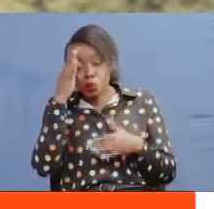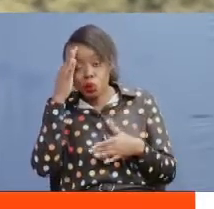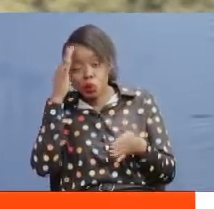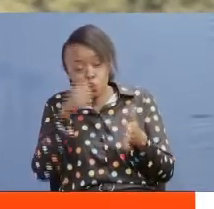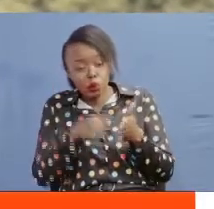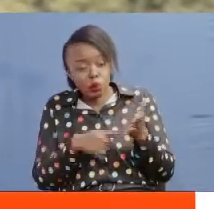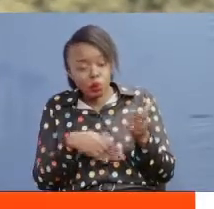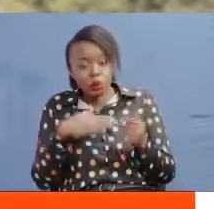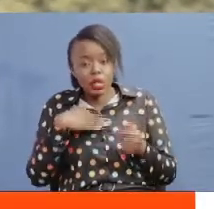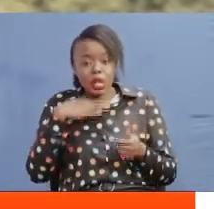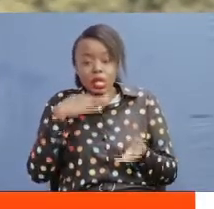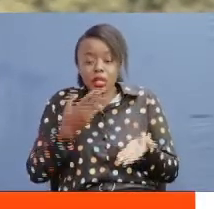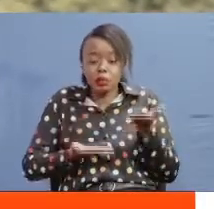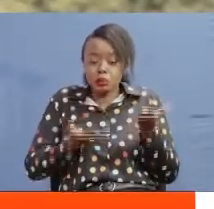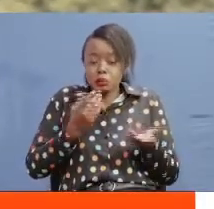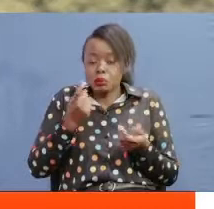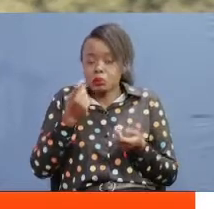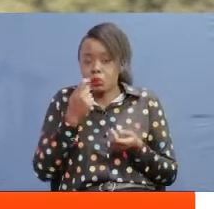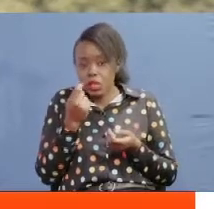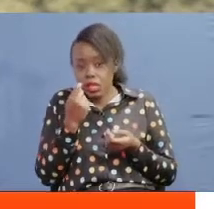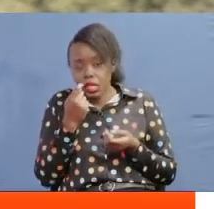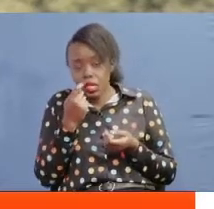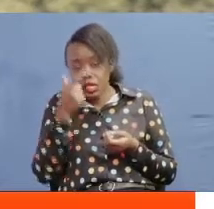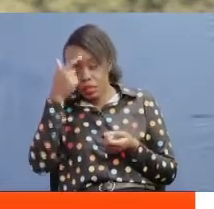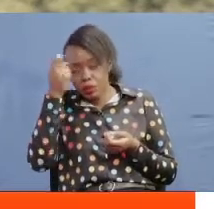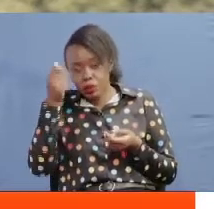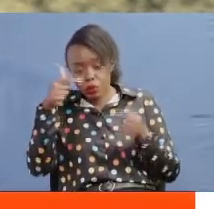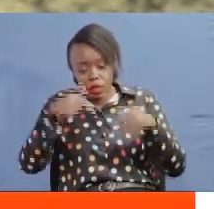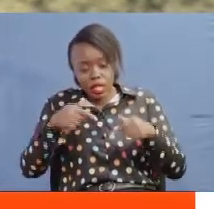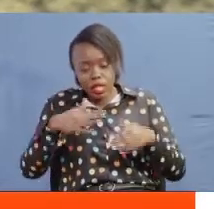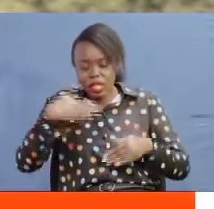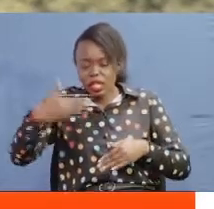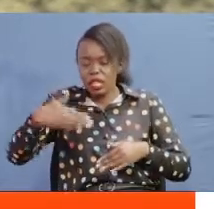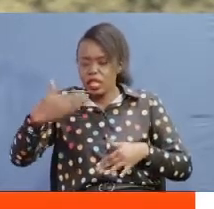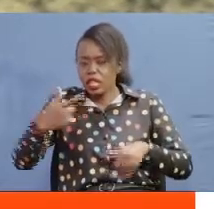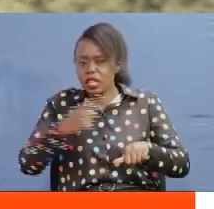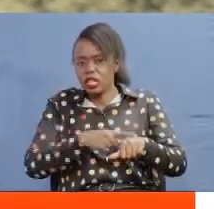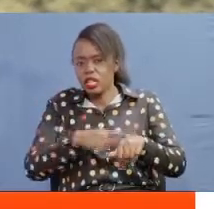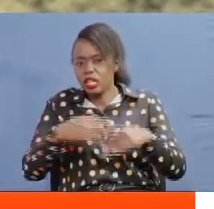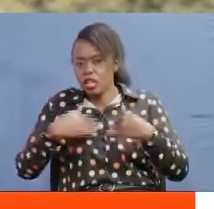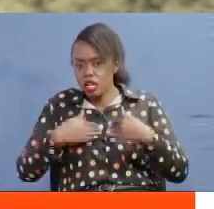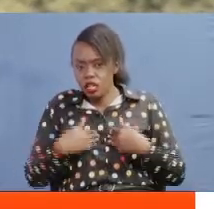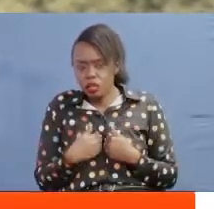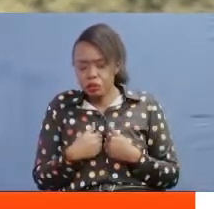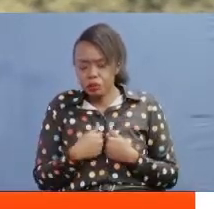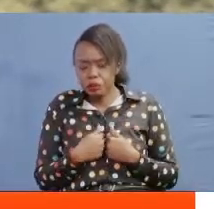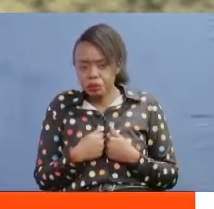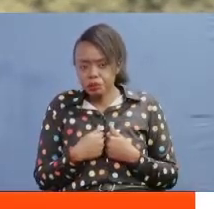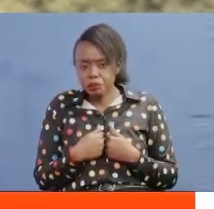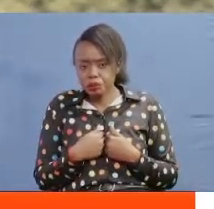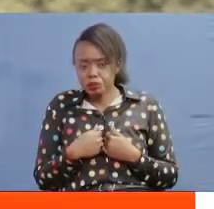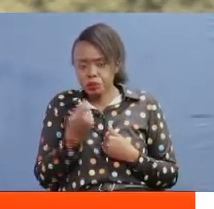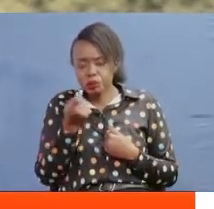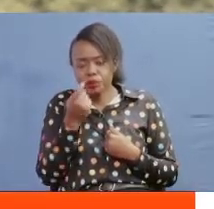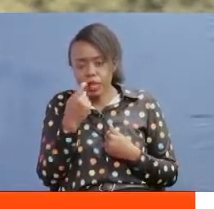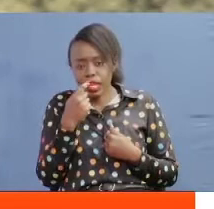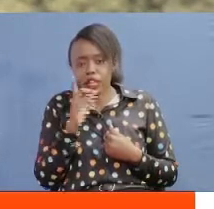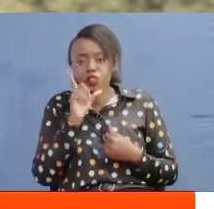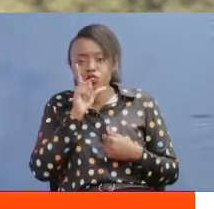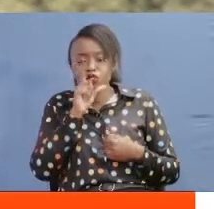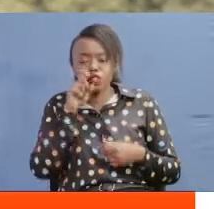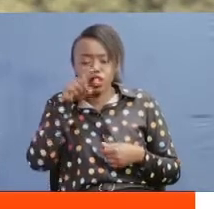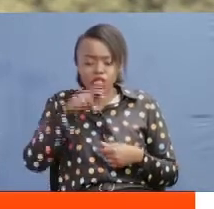vifo. Huenda kawa ni sumu sababu hizi shamba huwa mara kwa mara zinawekwa sumu ya kumaliza